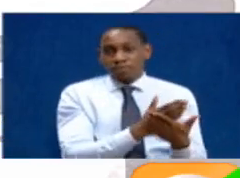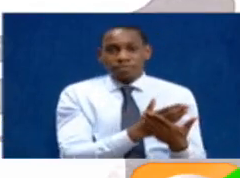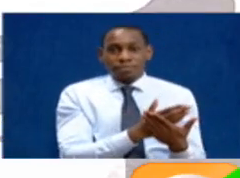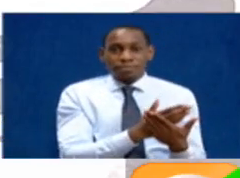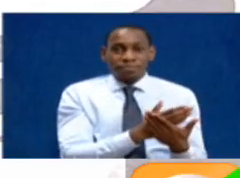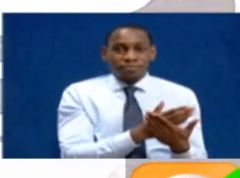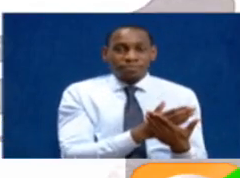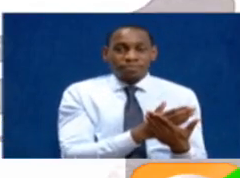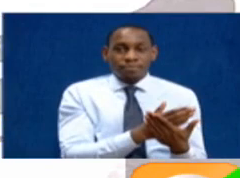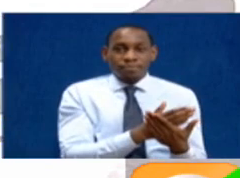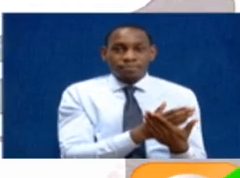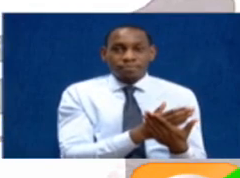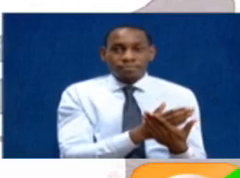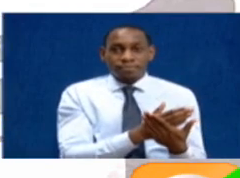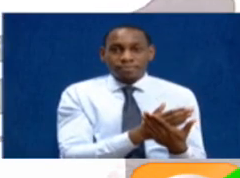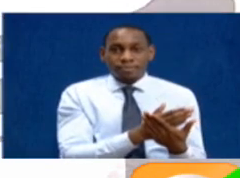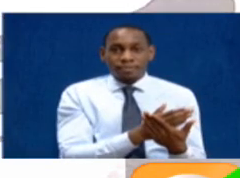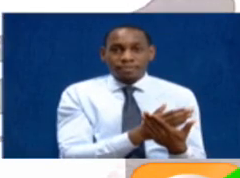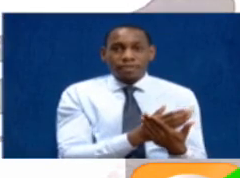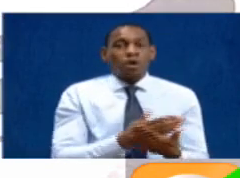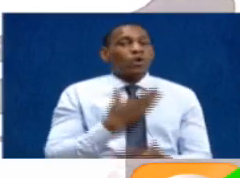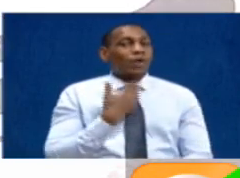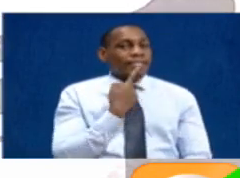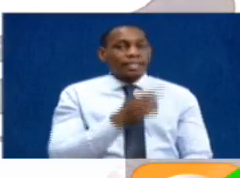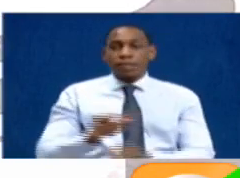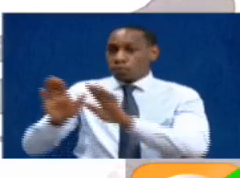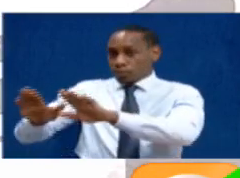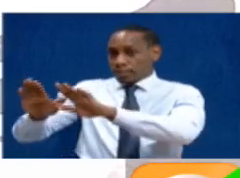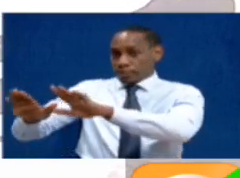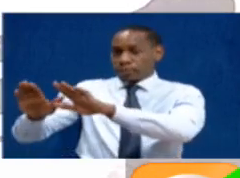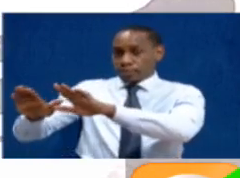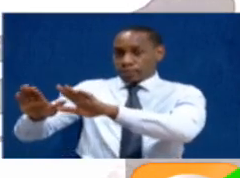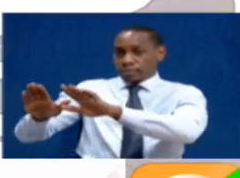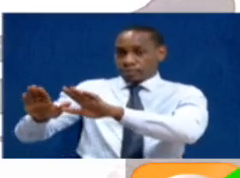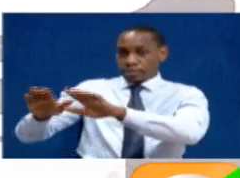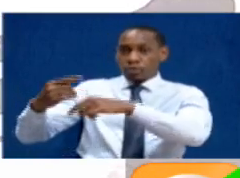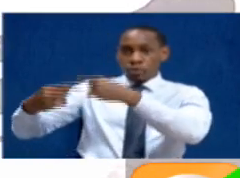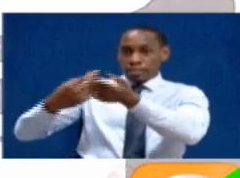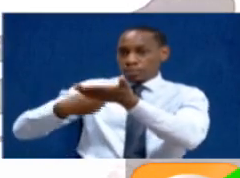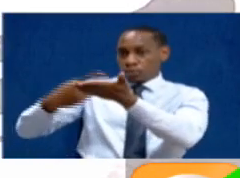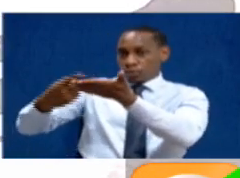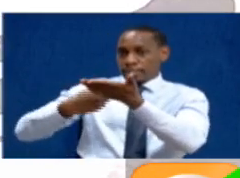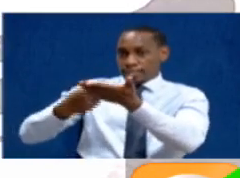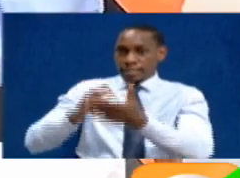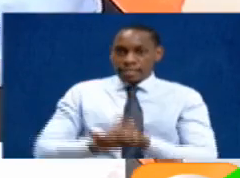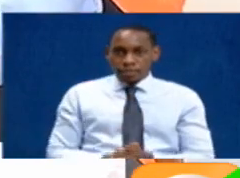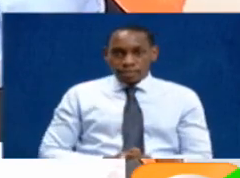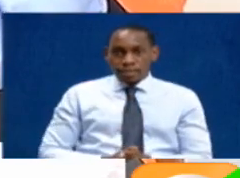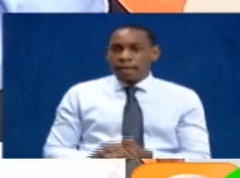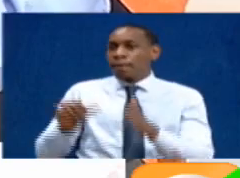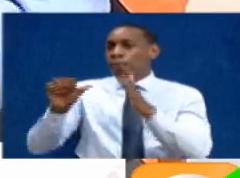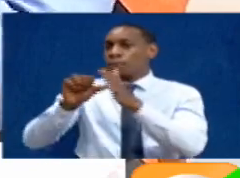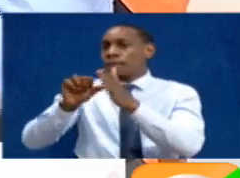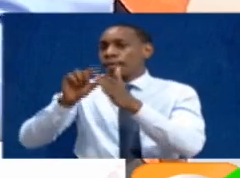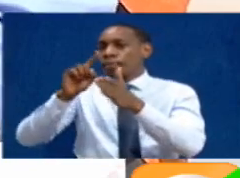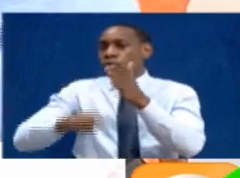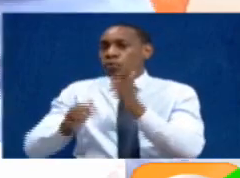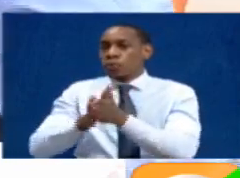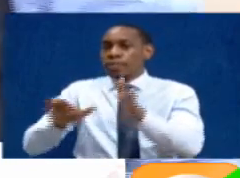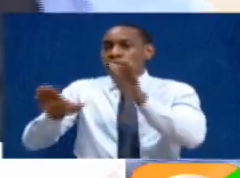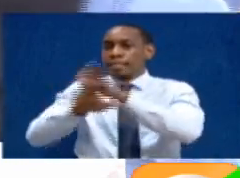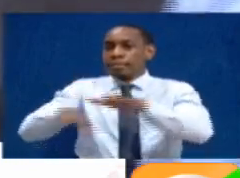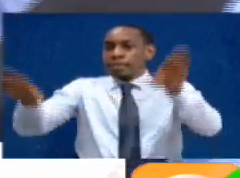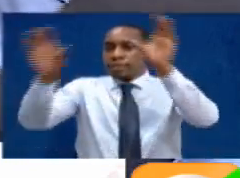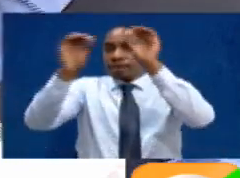I was waiting for that. Okay. Let me tell you something. Wait. Let's switch gears. What is your problem with